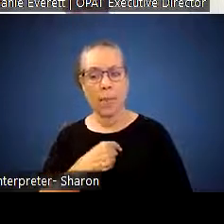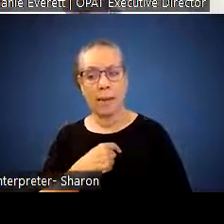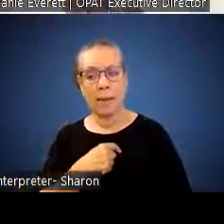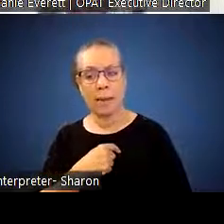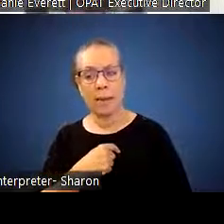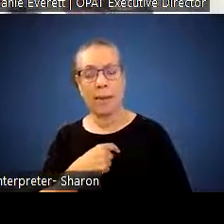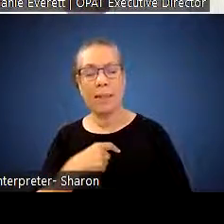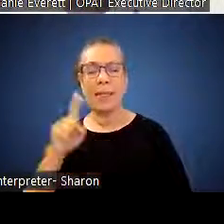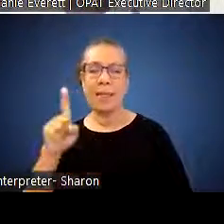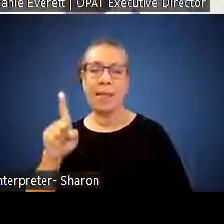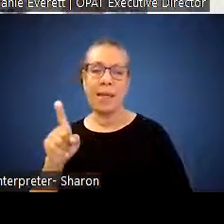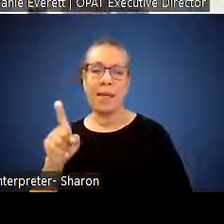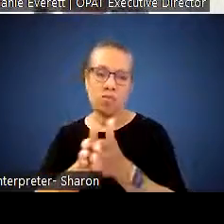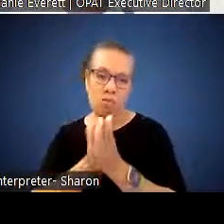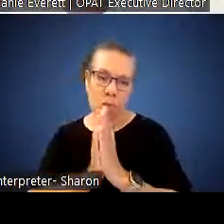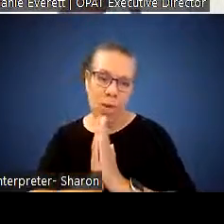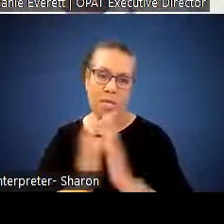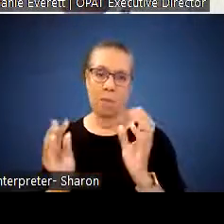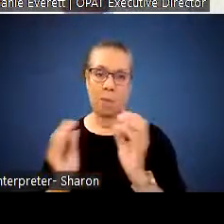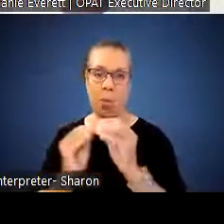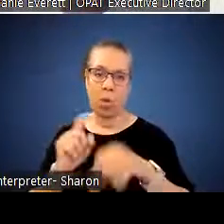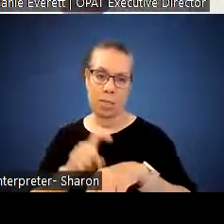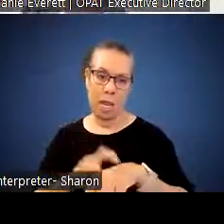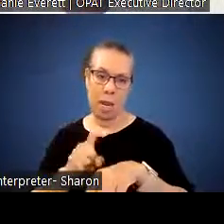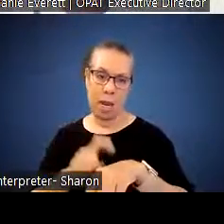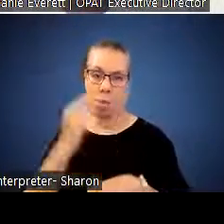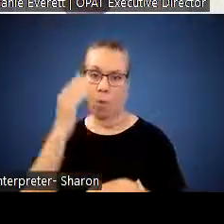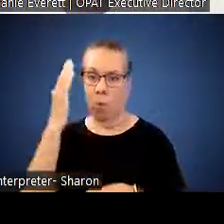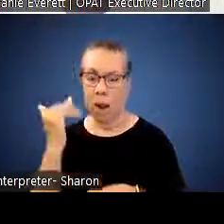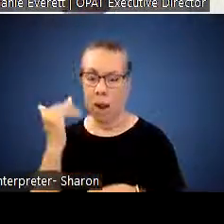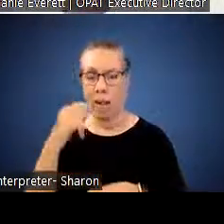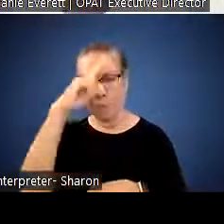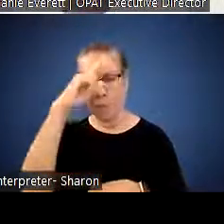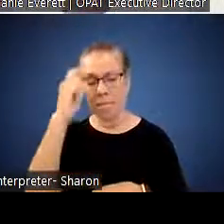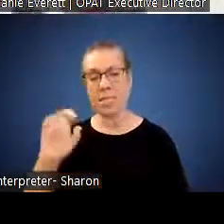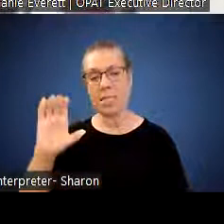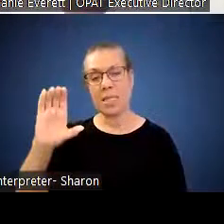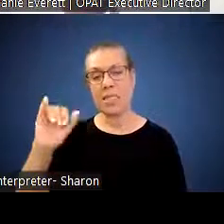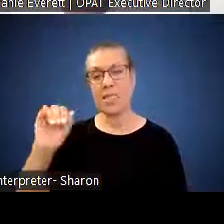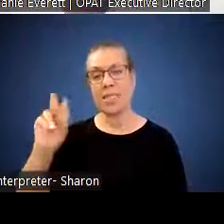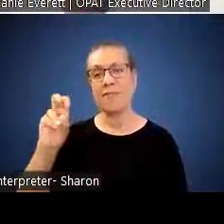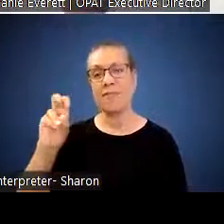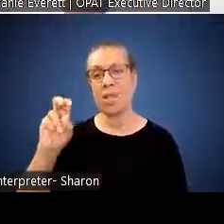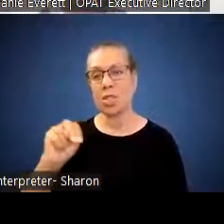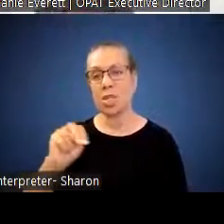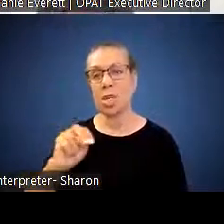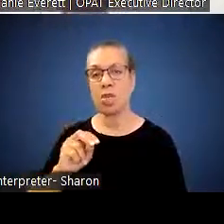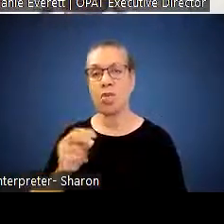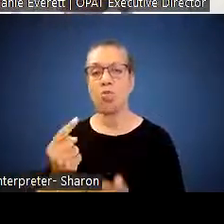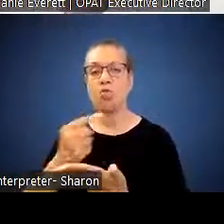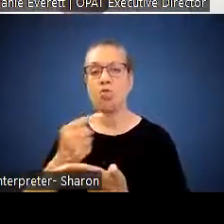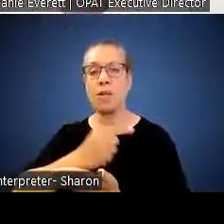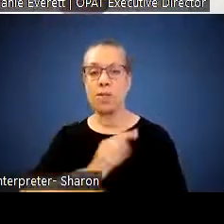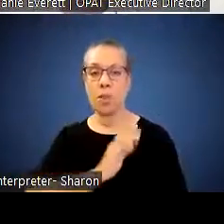more time as a standard because of the civilian review board meeting 4 times a year and the way the ordinance is